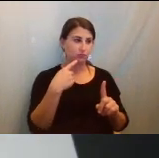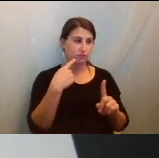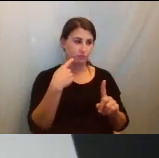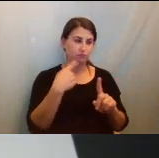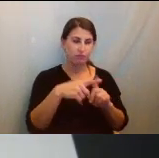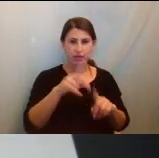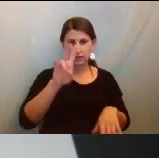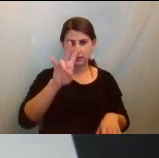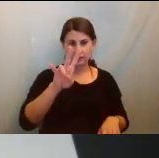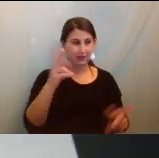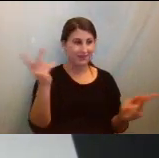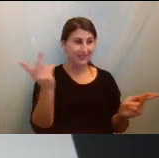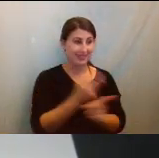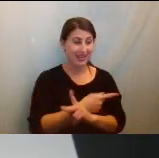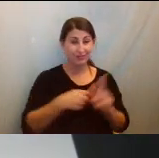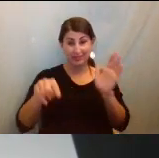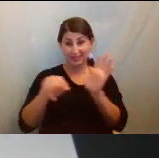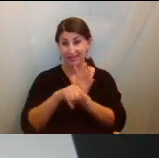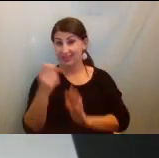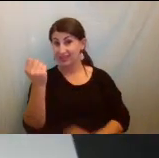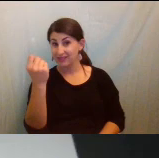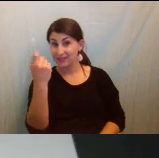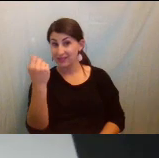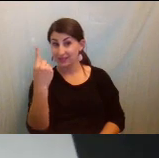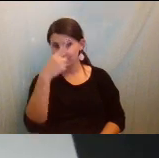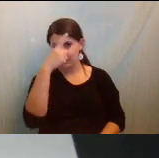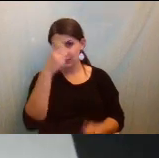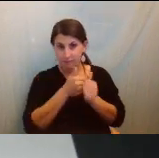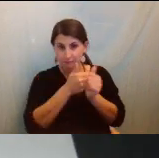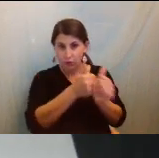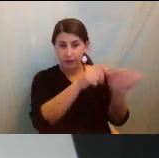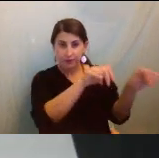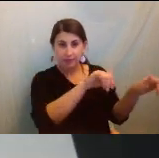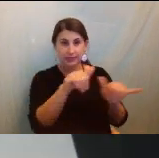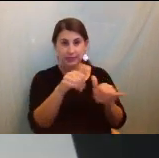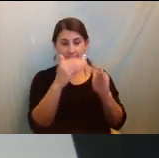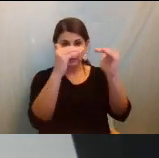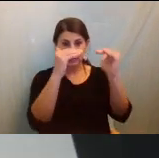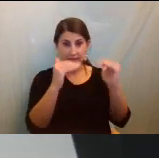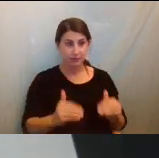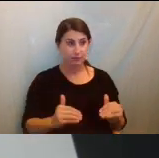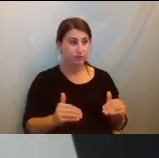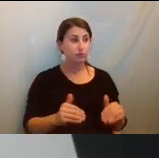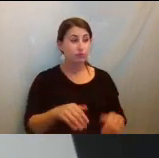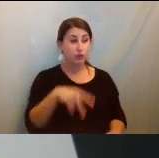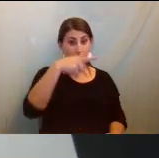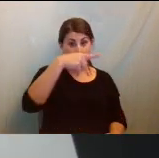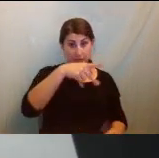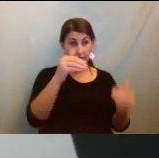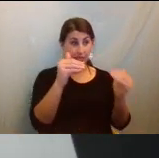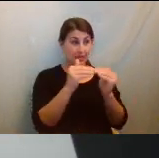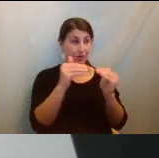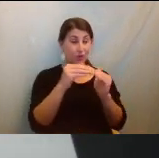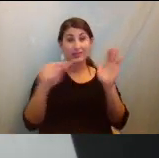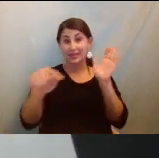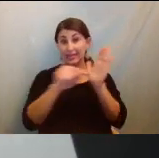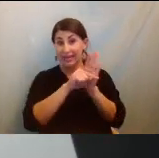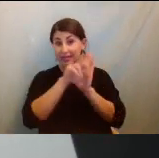11, because I'm following the same steps, equals negative 77.